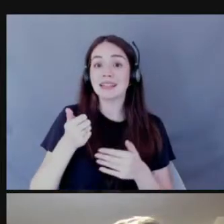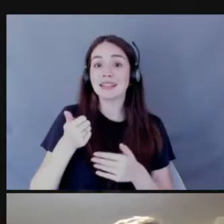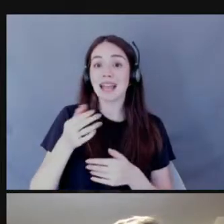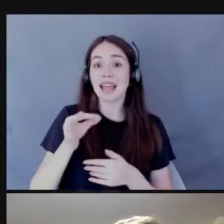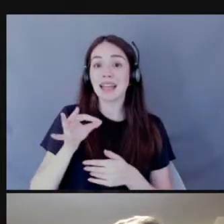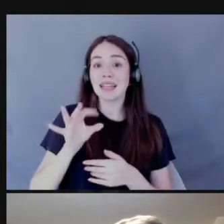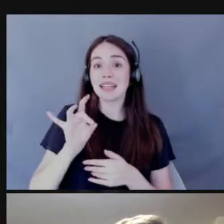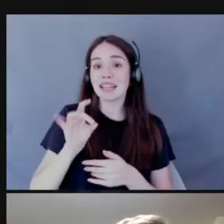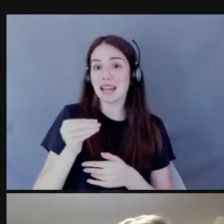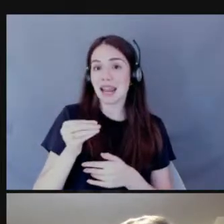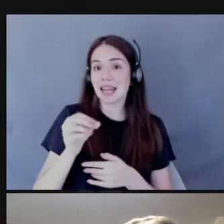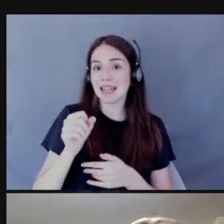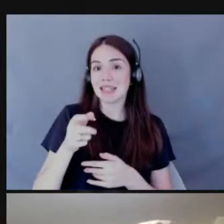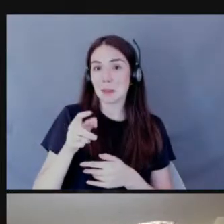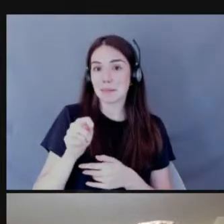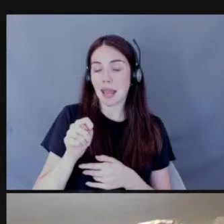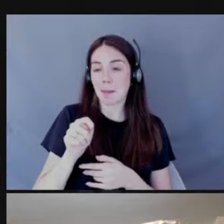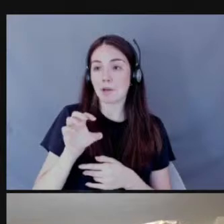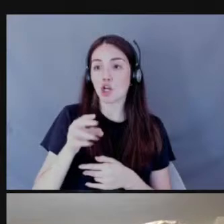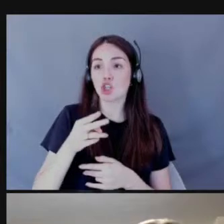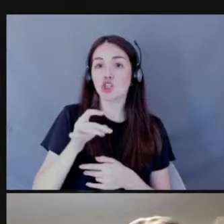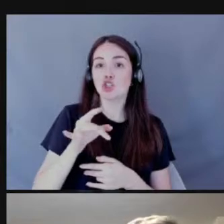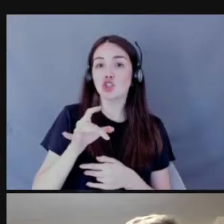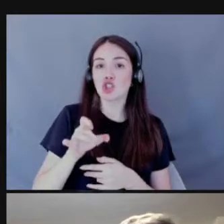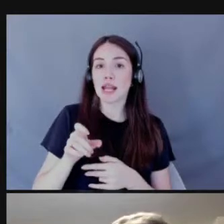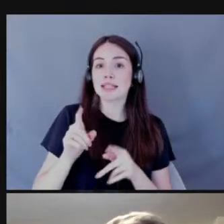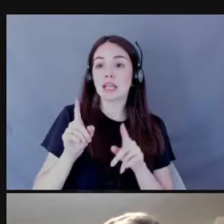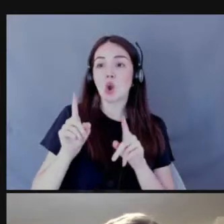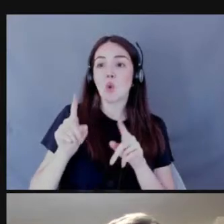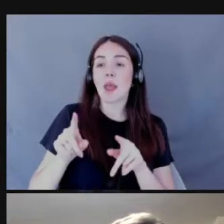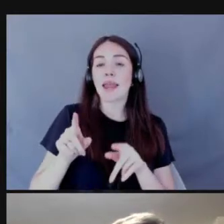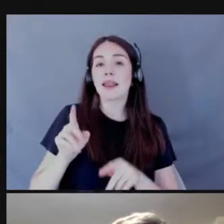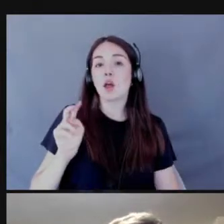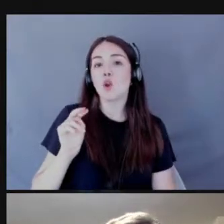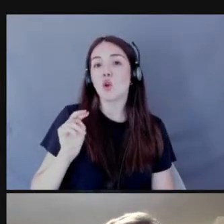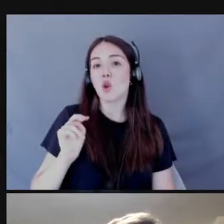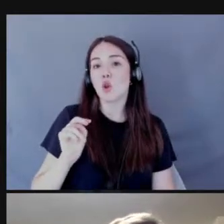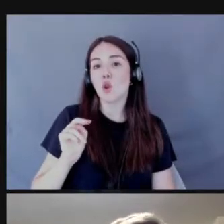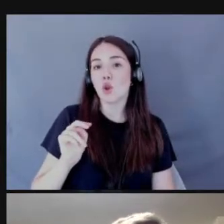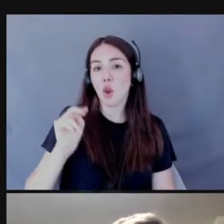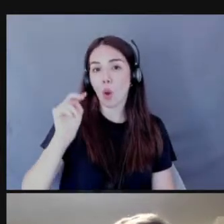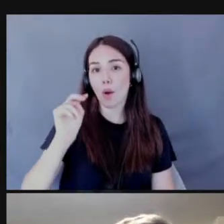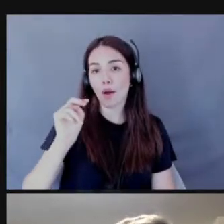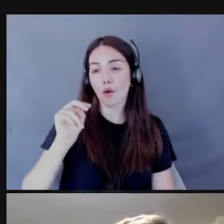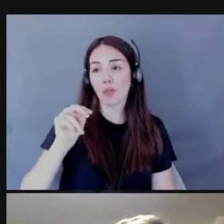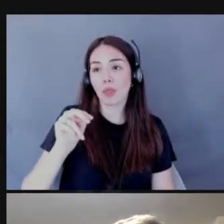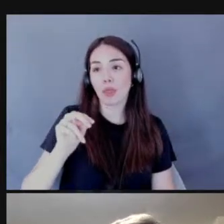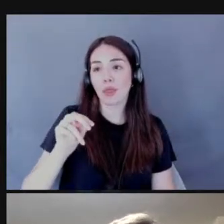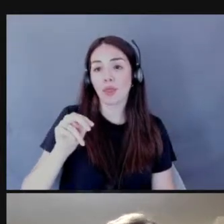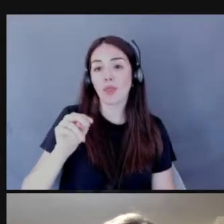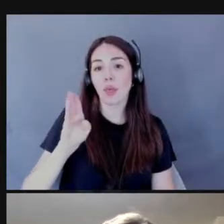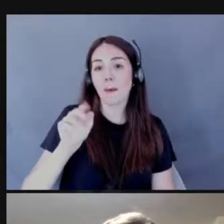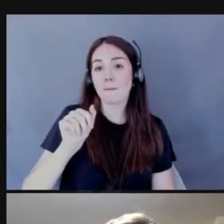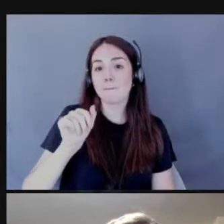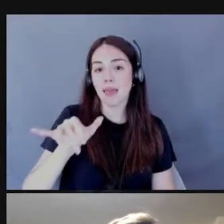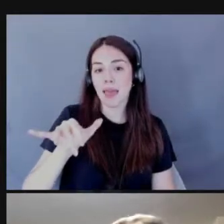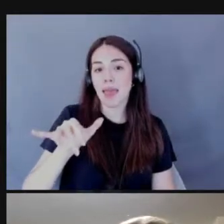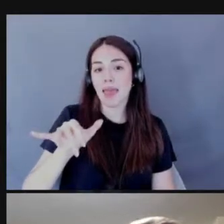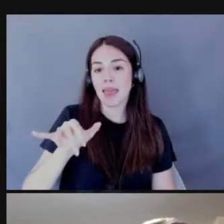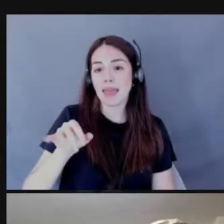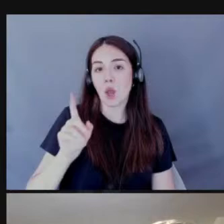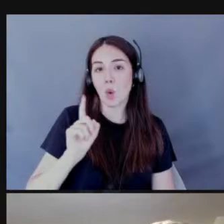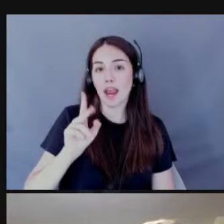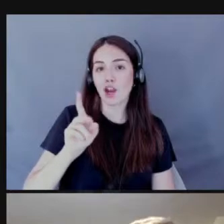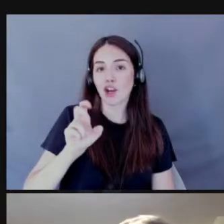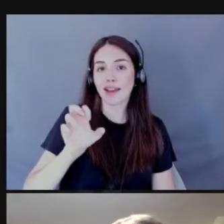Chessie kind of turns the corner and goes northward to the upper part of the bay, to Kent Island.